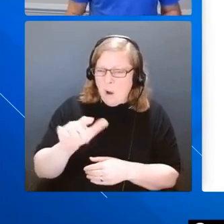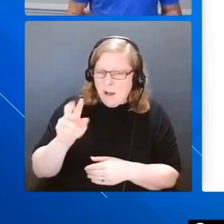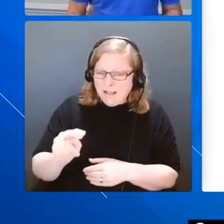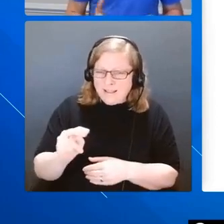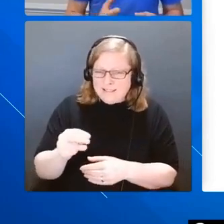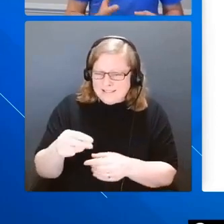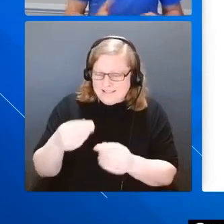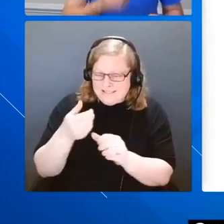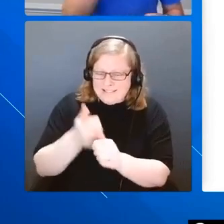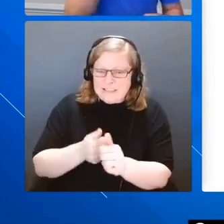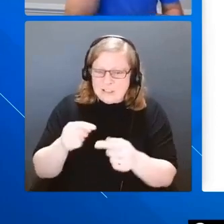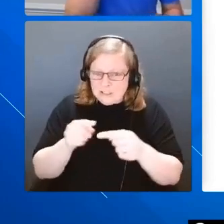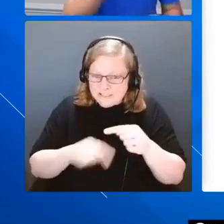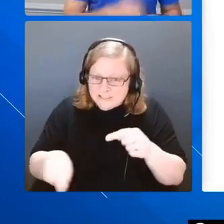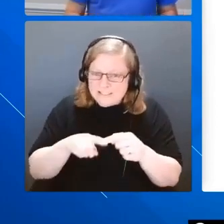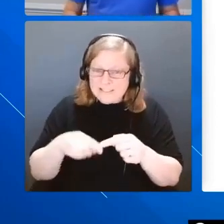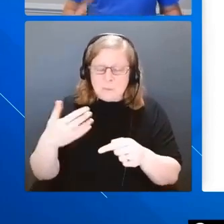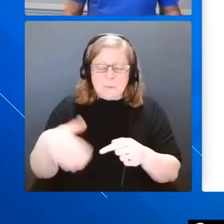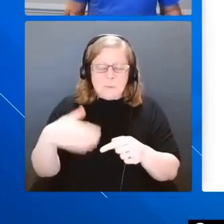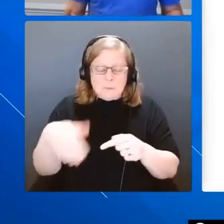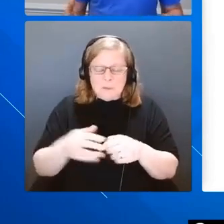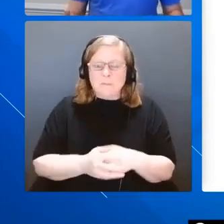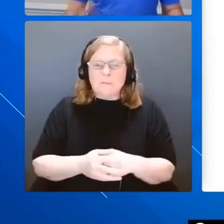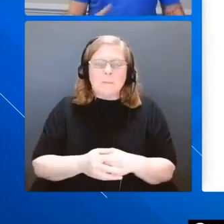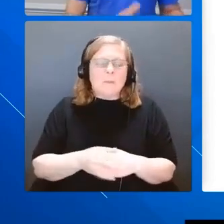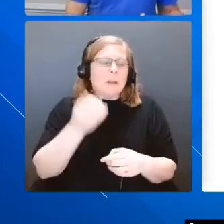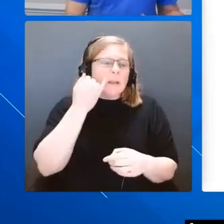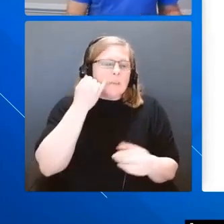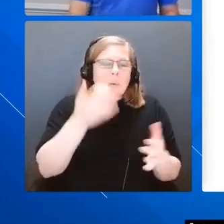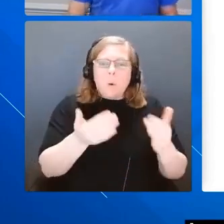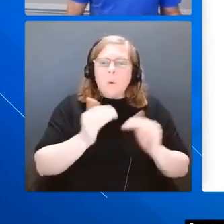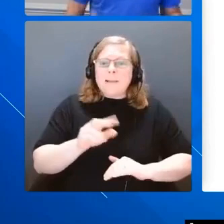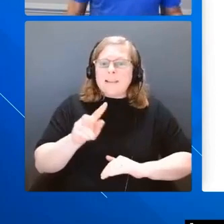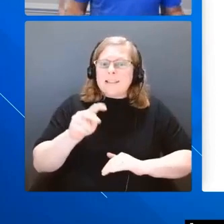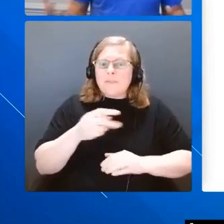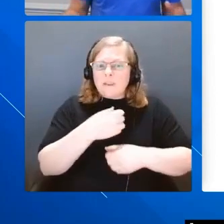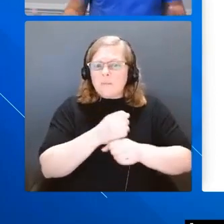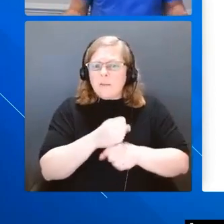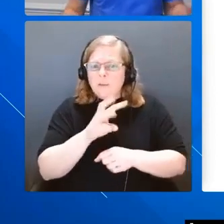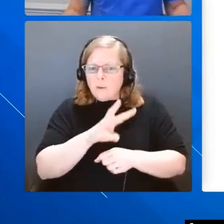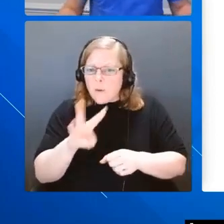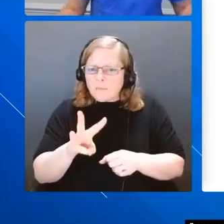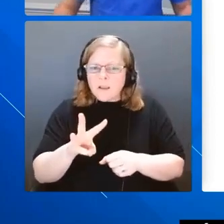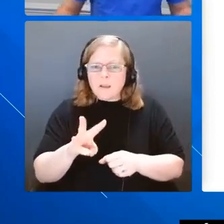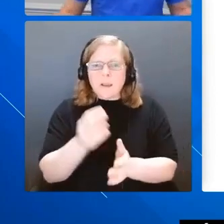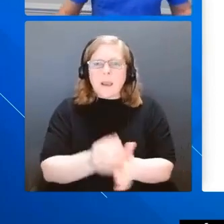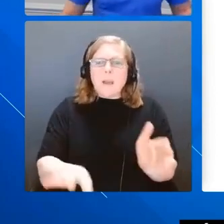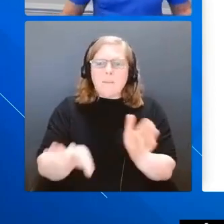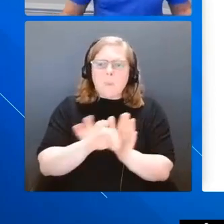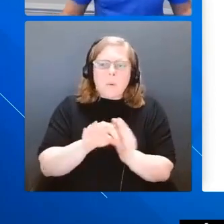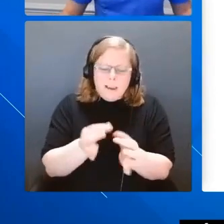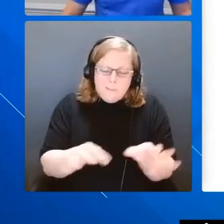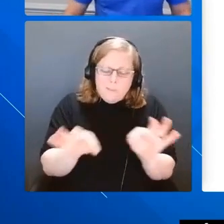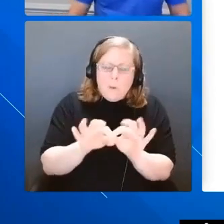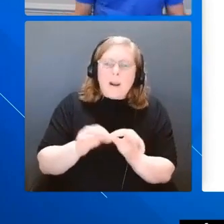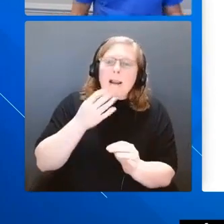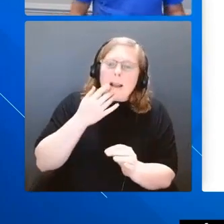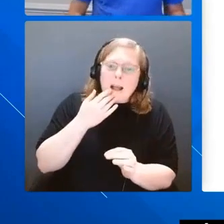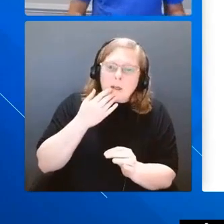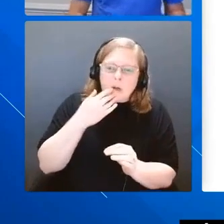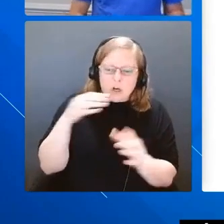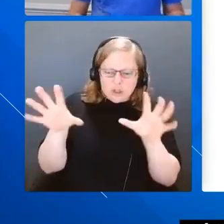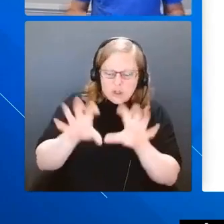manufacturer site, excuse me, I need to know about the deep green color since it shows off the color rendering of one of their TVs they're trying to